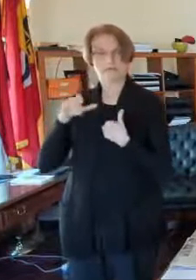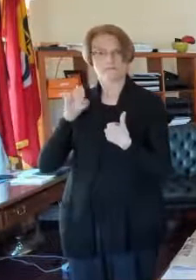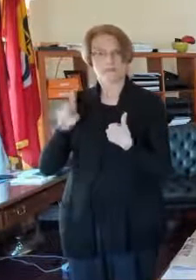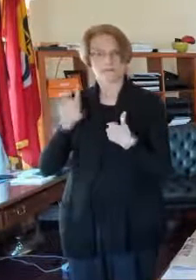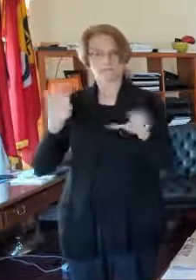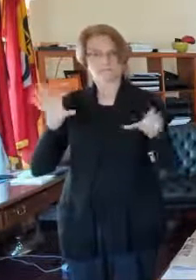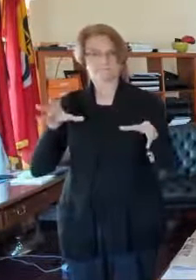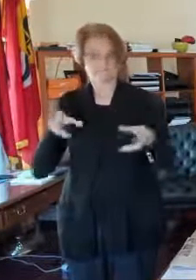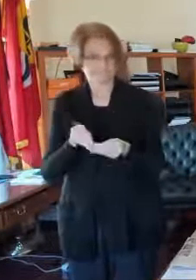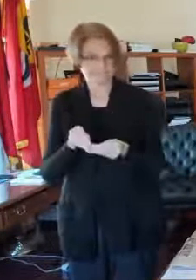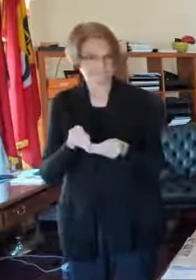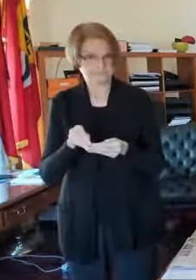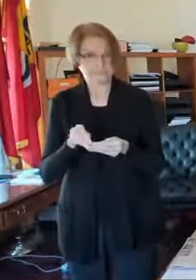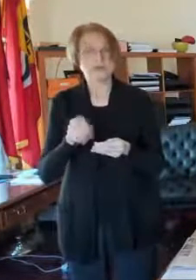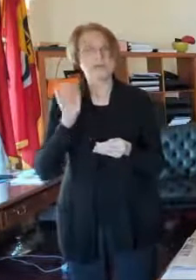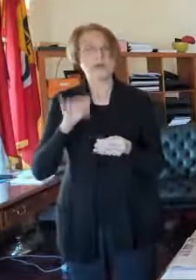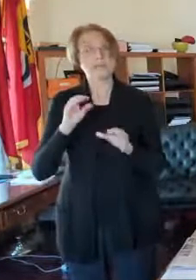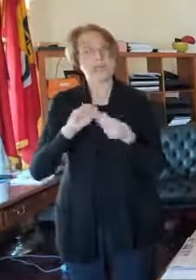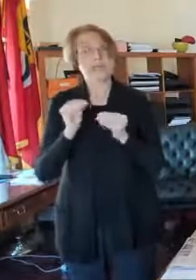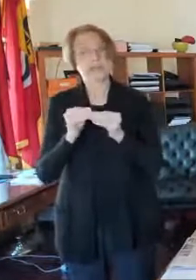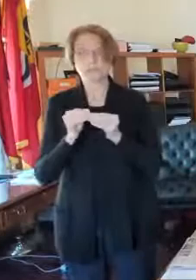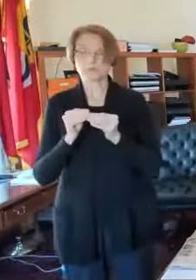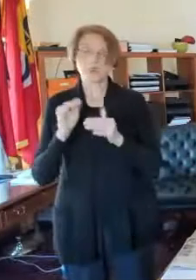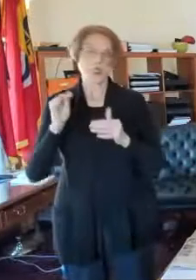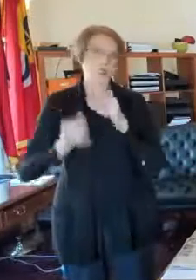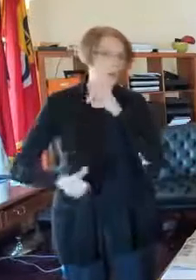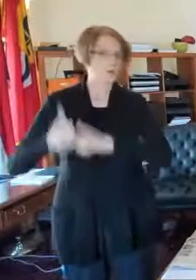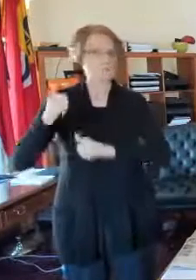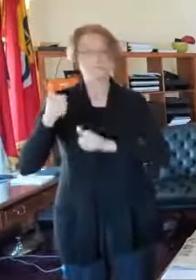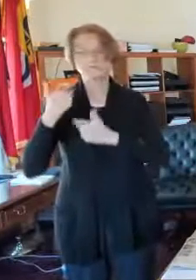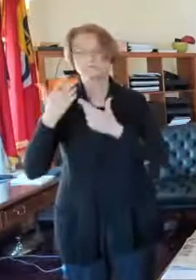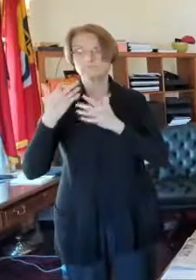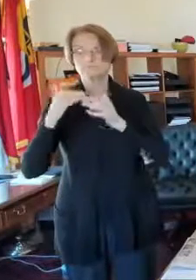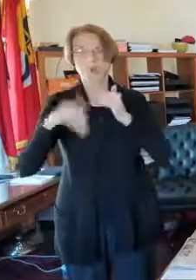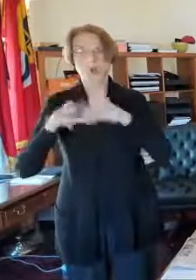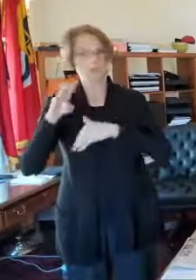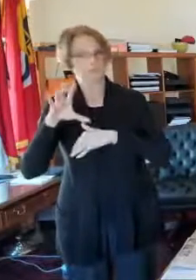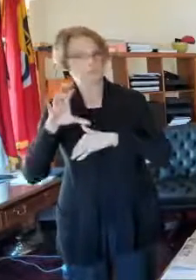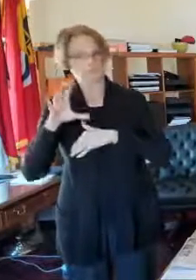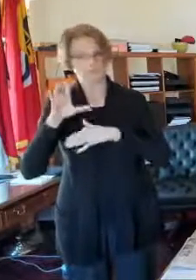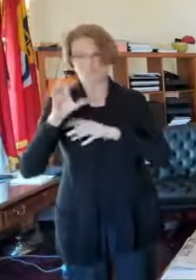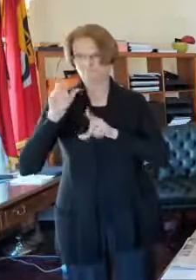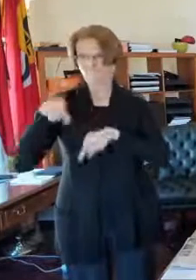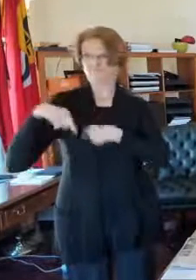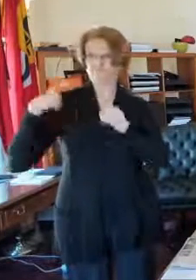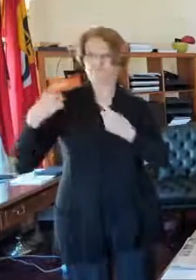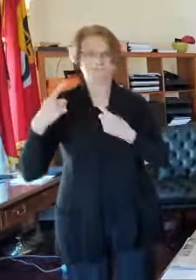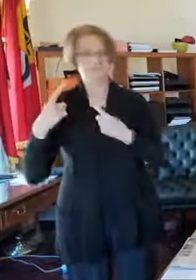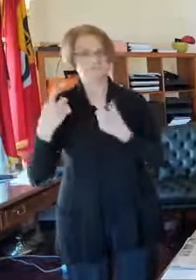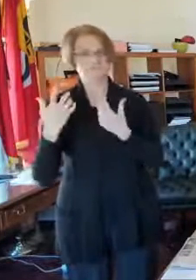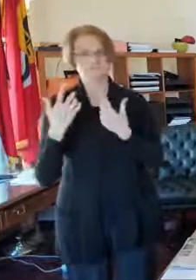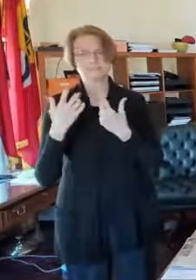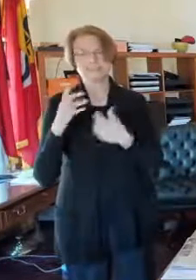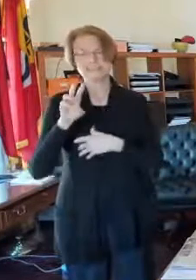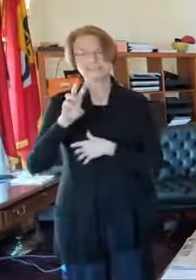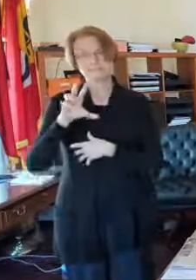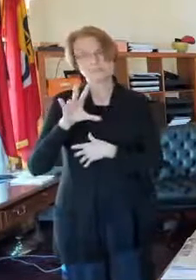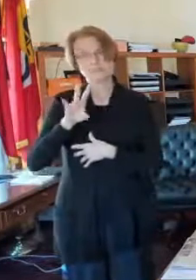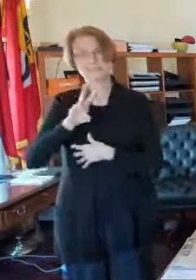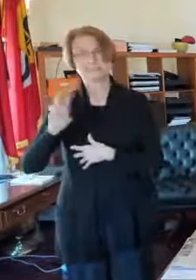That's as low as it's been in quite a while, being down below 700. So